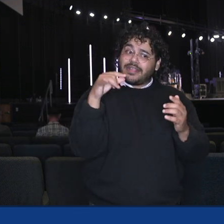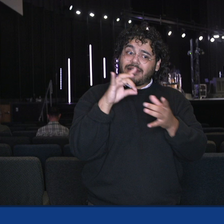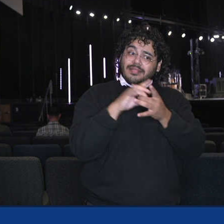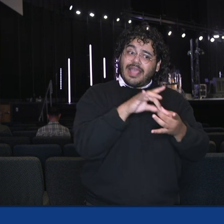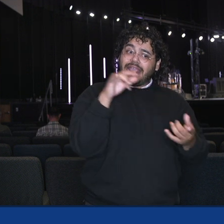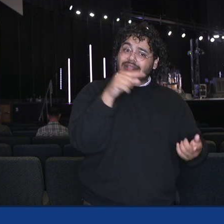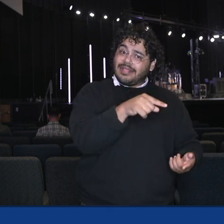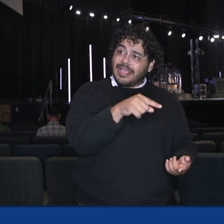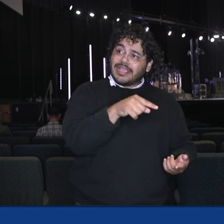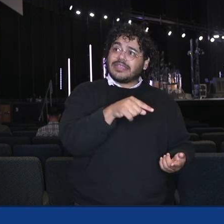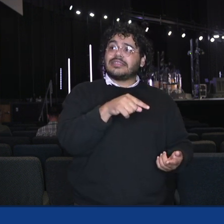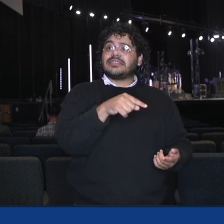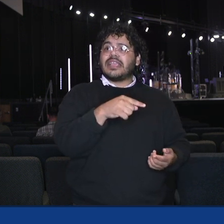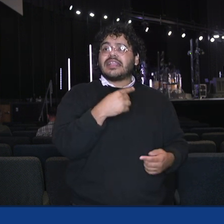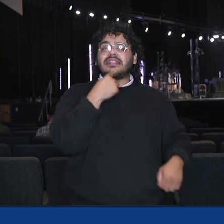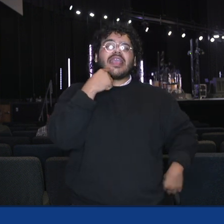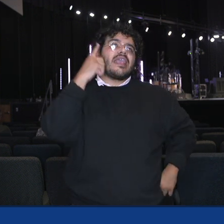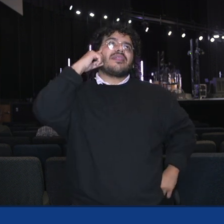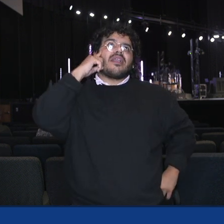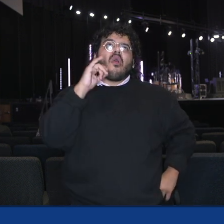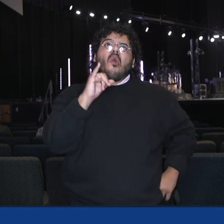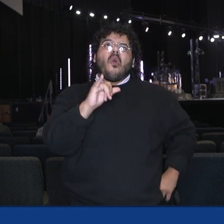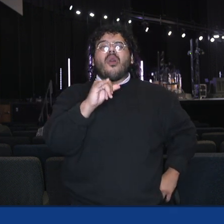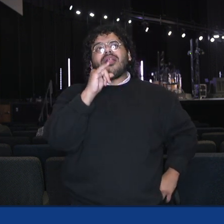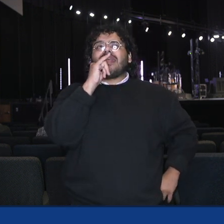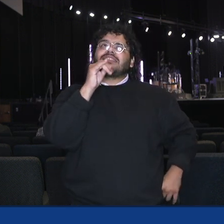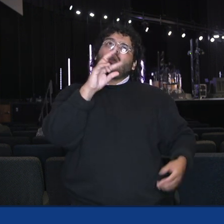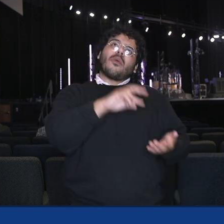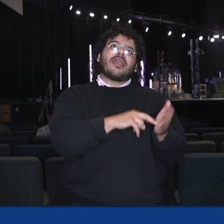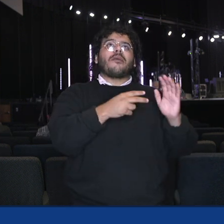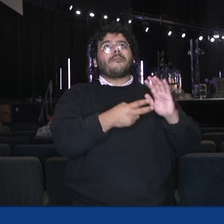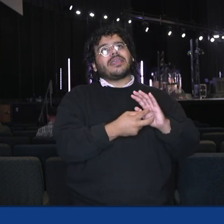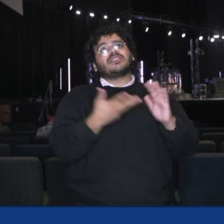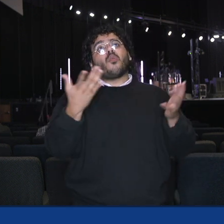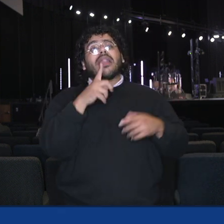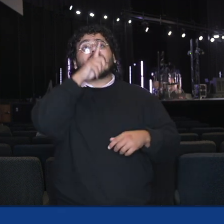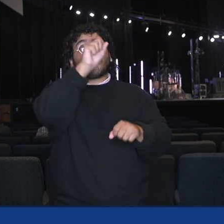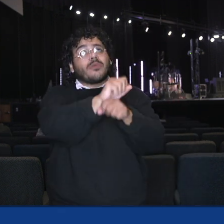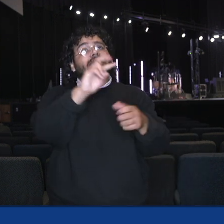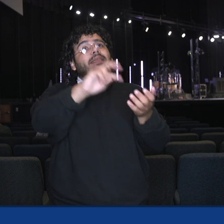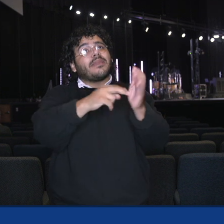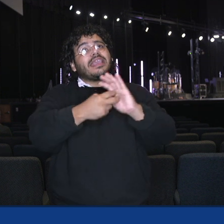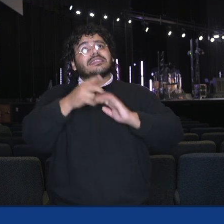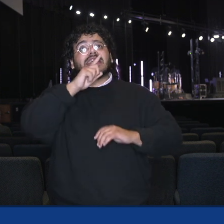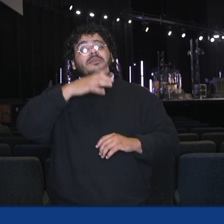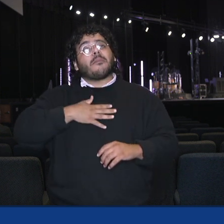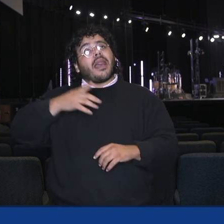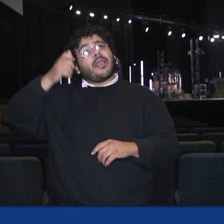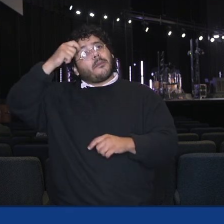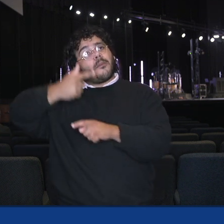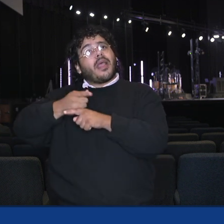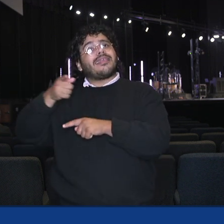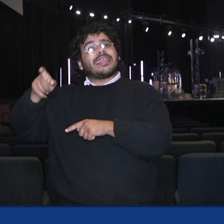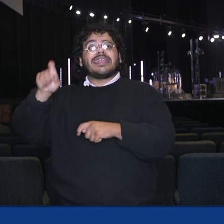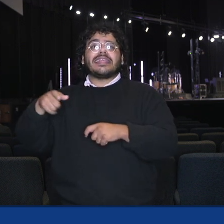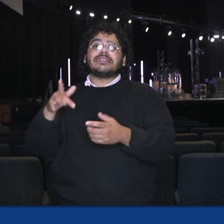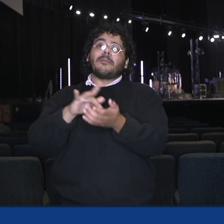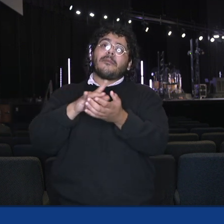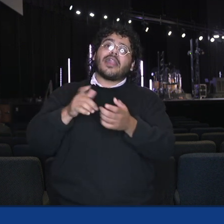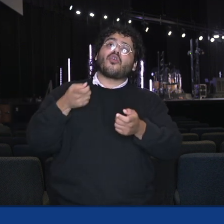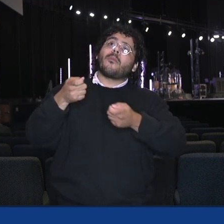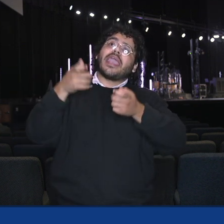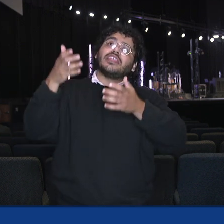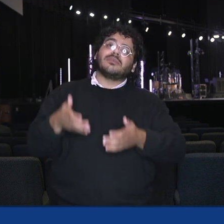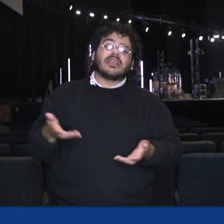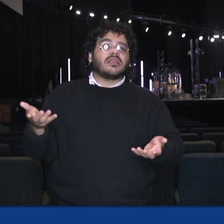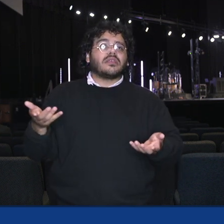yourself, that's not really what it means. What it really means is my brother needed some medical management. Now,